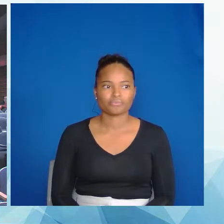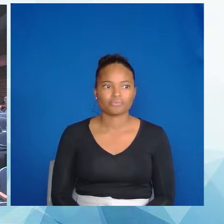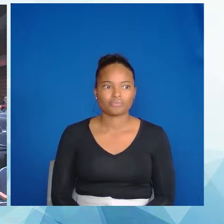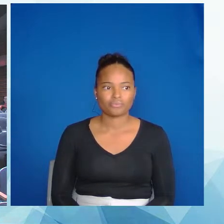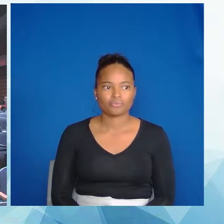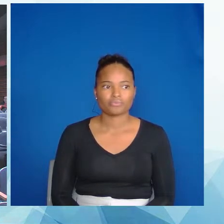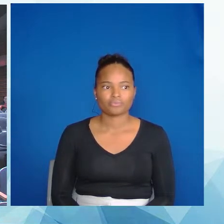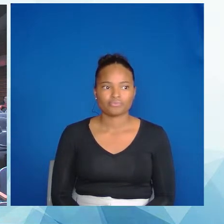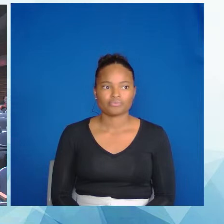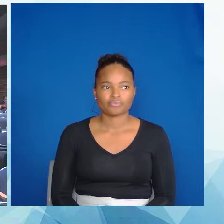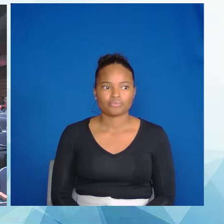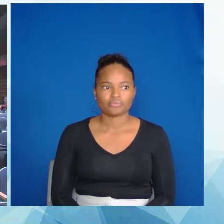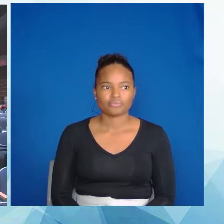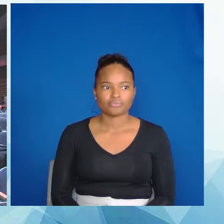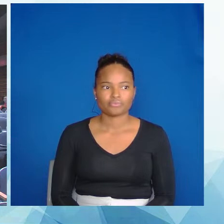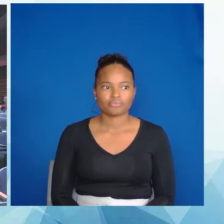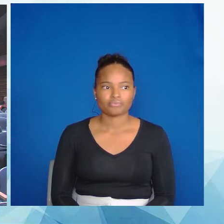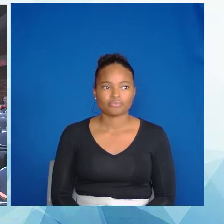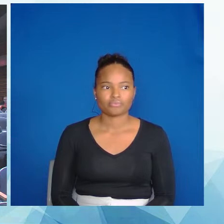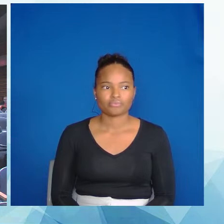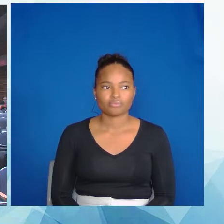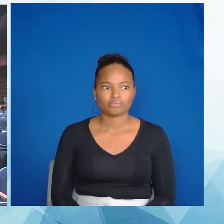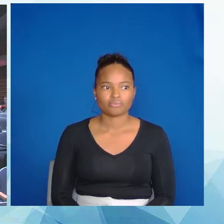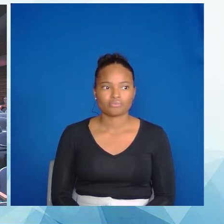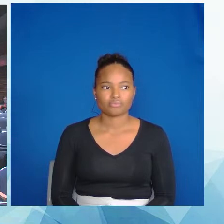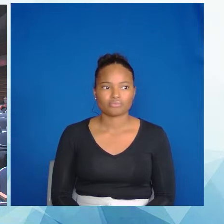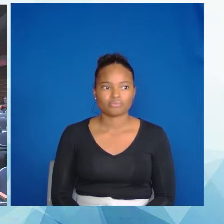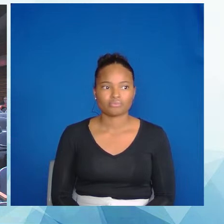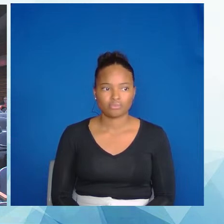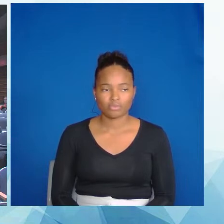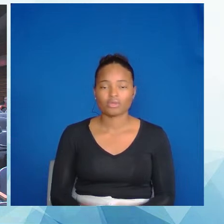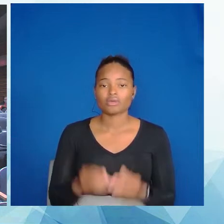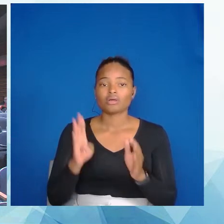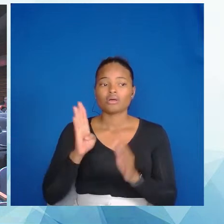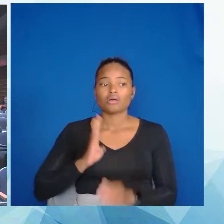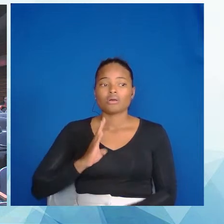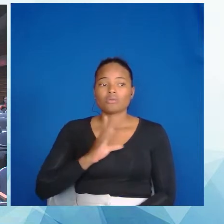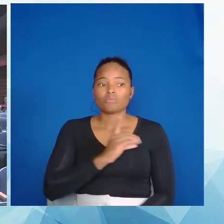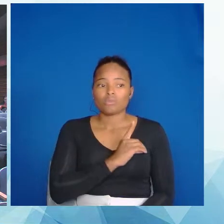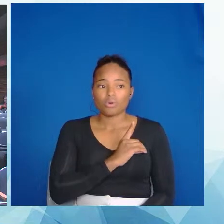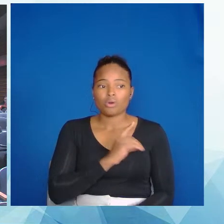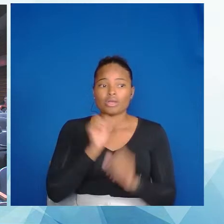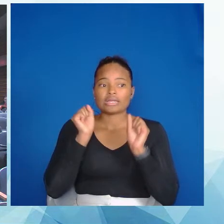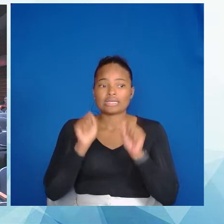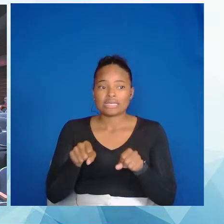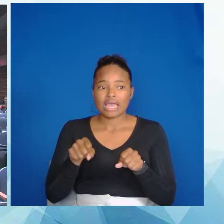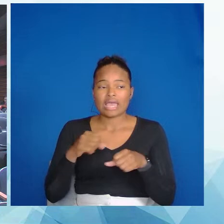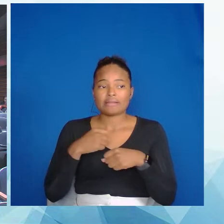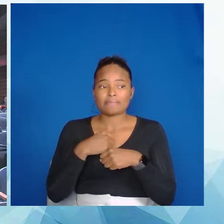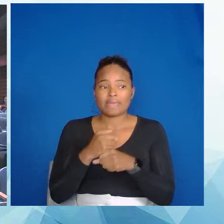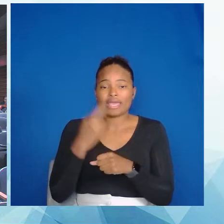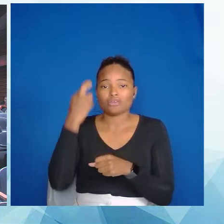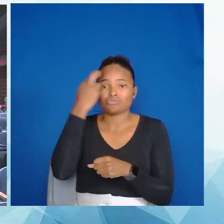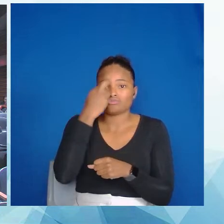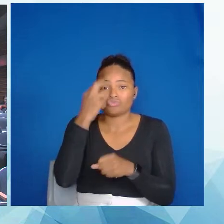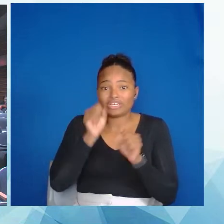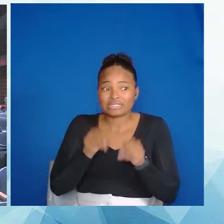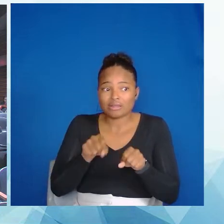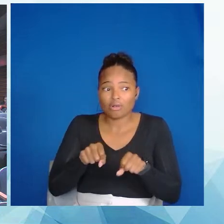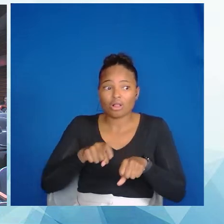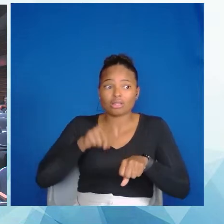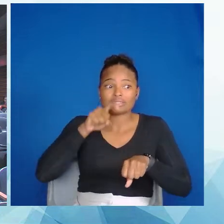Okay, and clarify, the board can make reasonable time, place, and manner restrictions on the speakers.